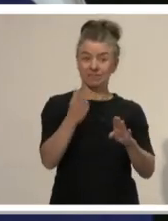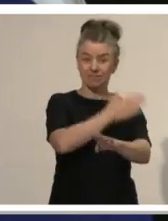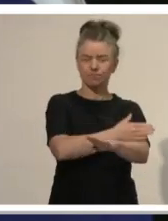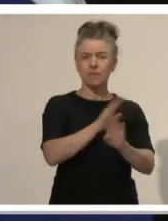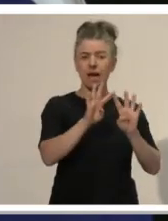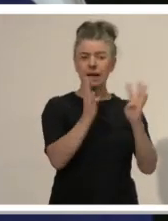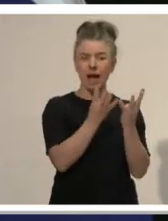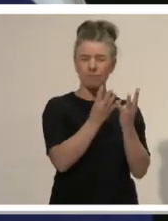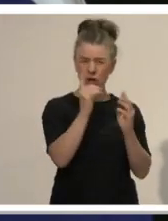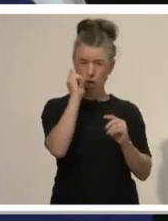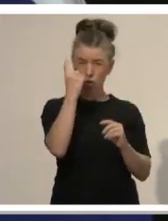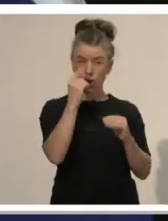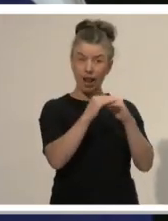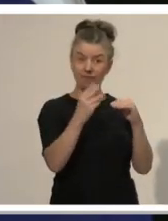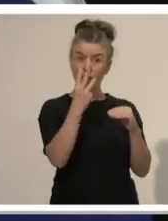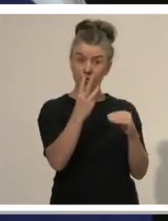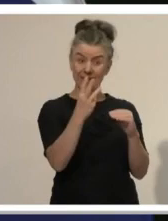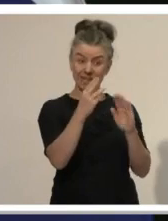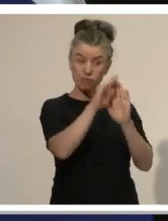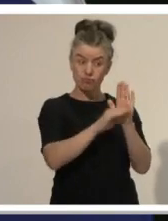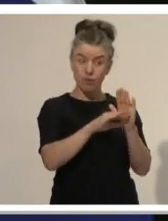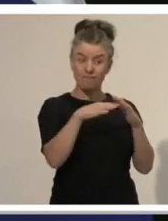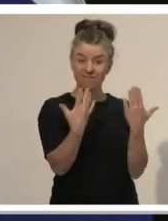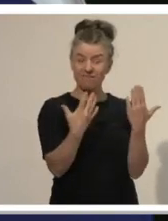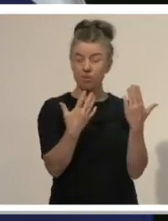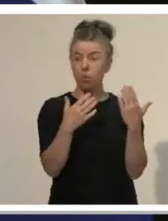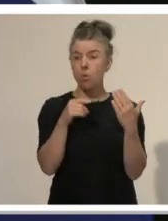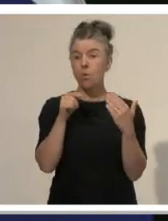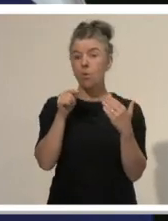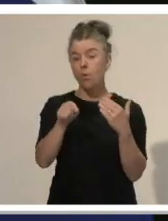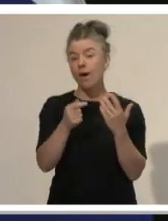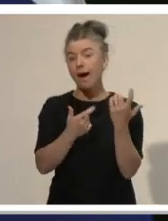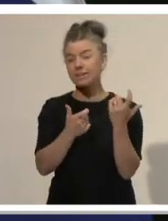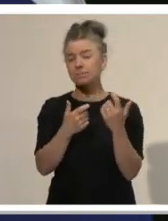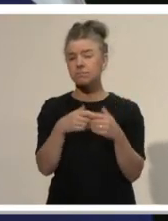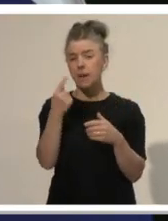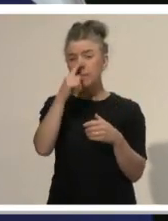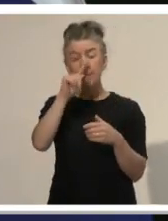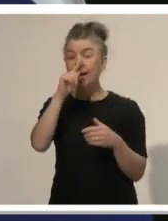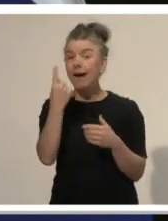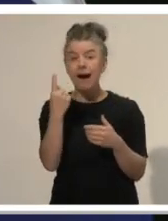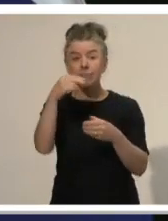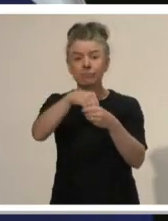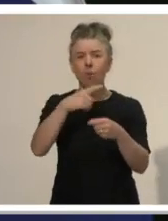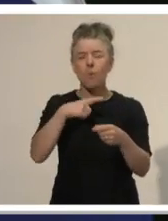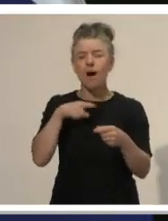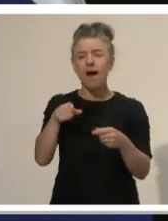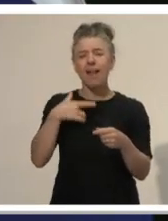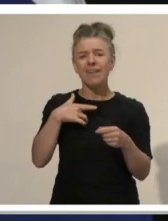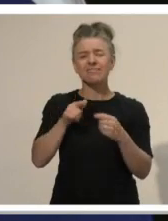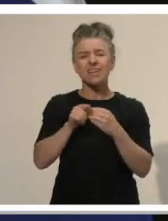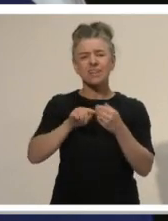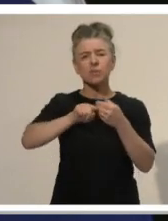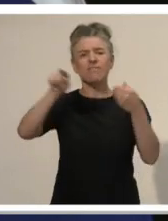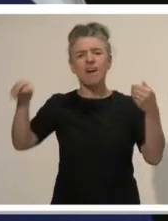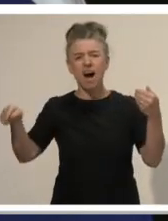3 guidelines for hunting, some people would be excluded from the season, perhaps in part because they lived at too great a distance to where